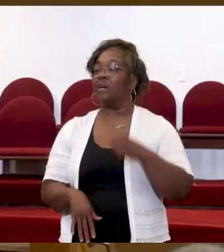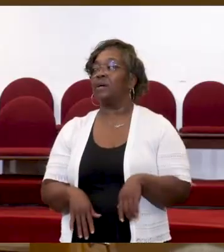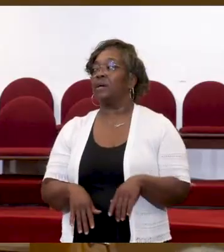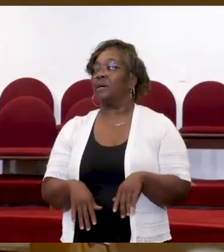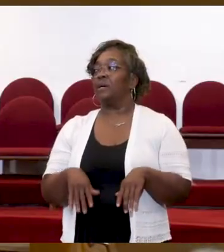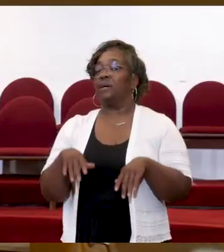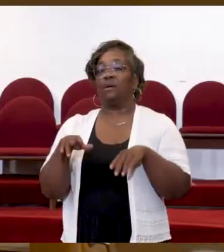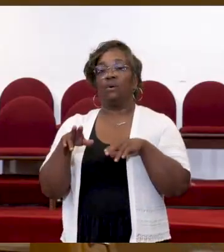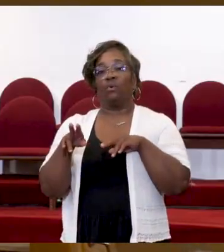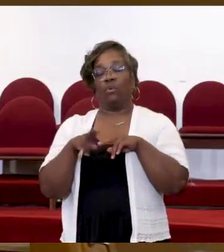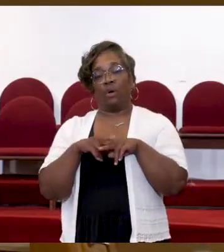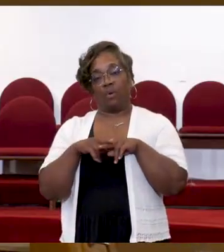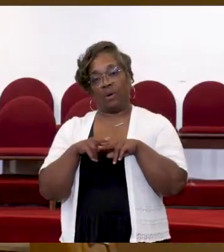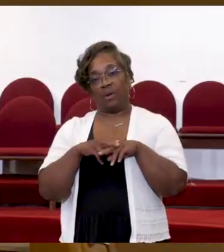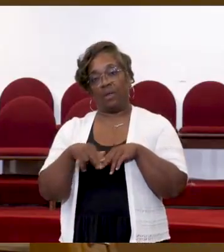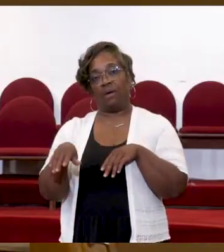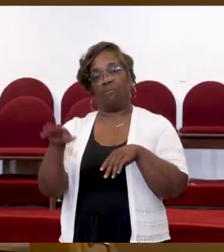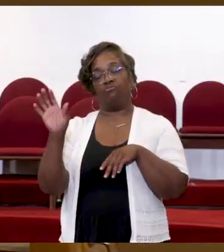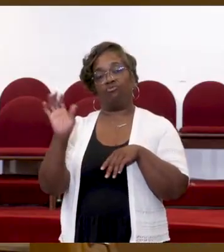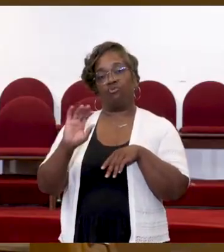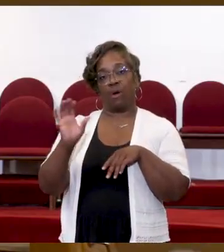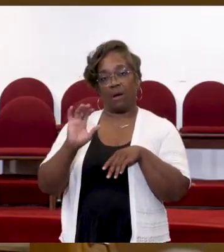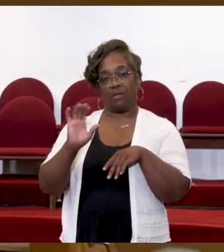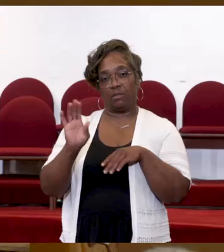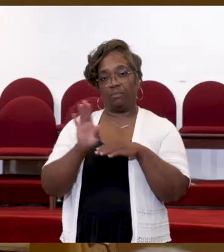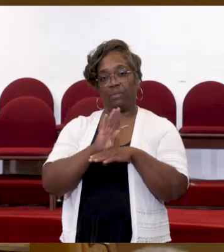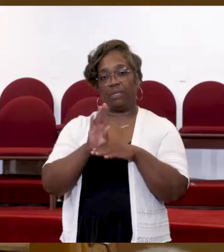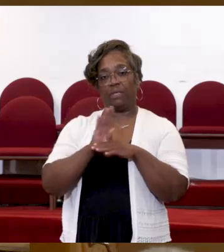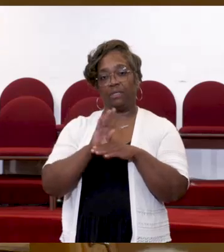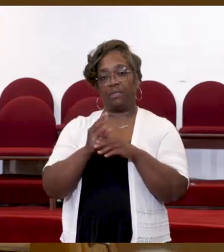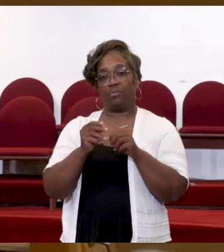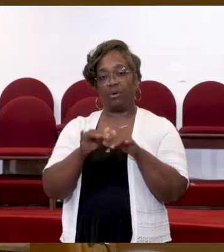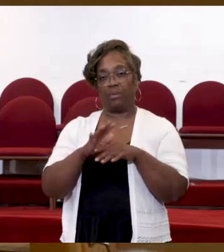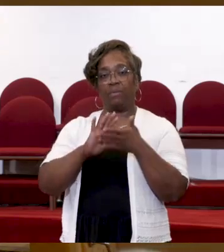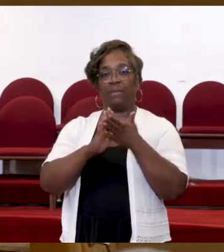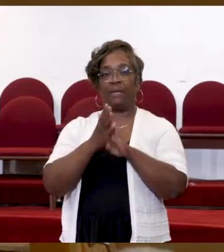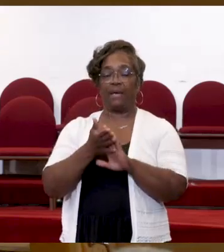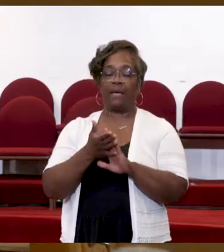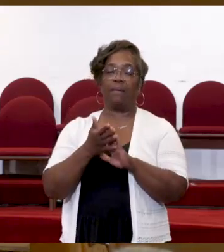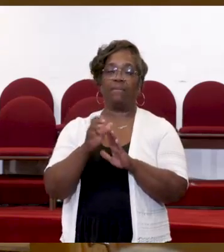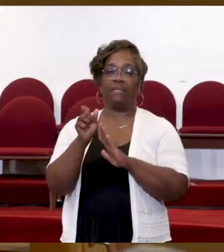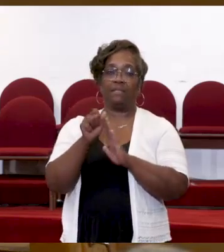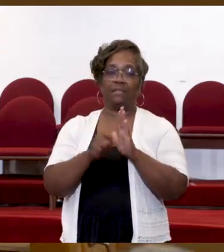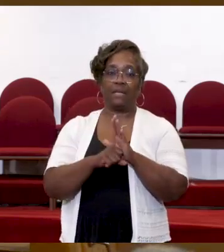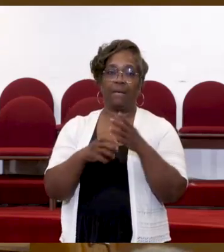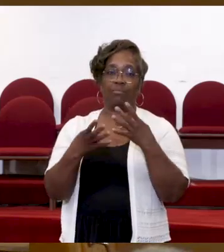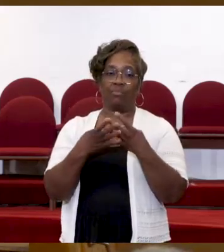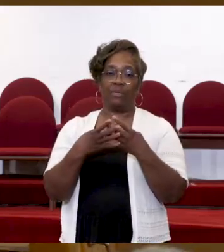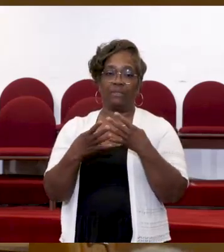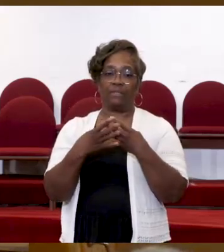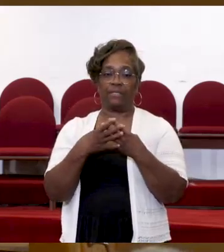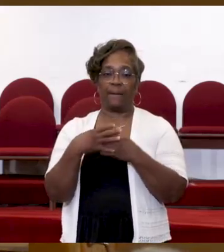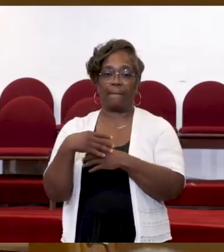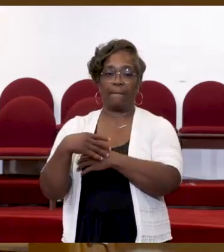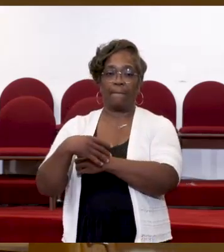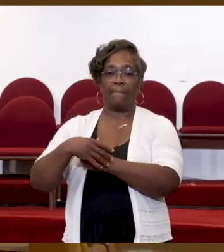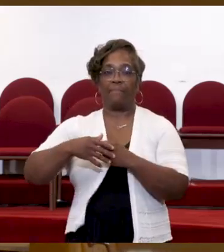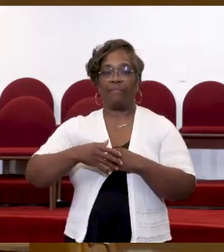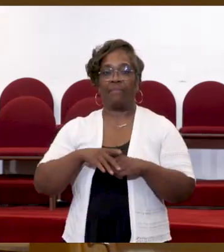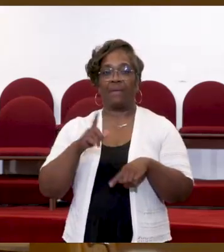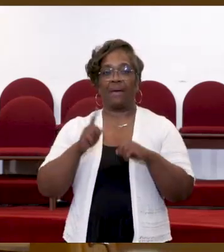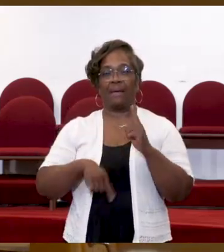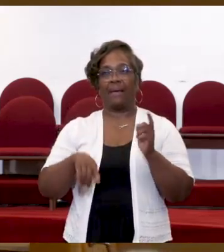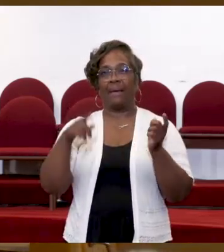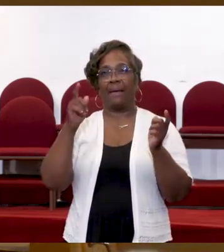point that was Chrysler industrial property, then it became a state prison. I can't imagine an area